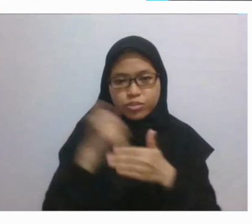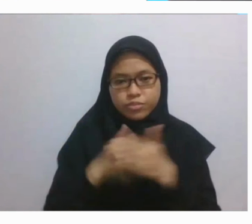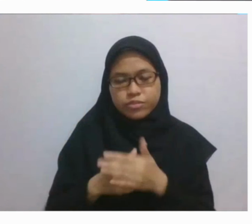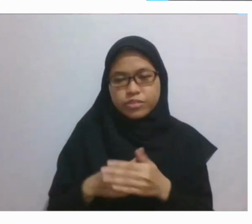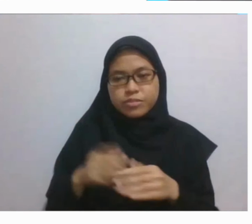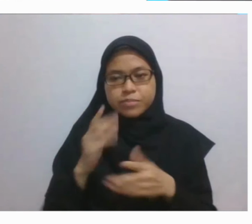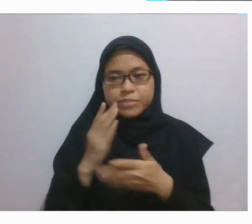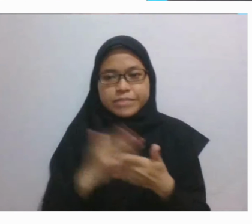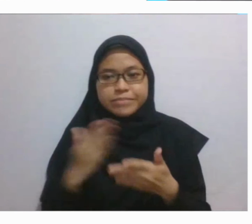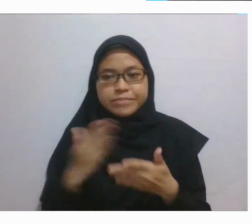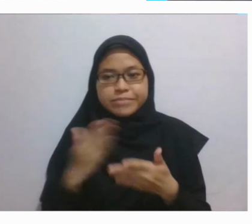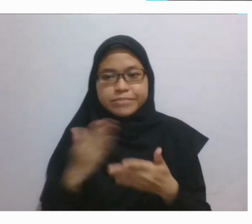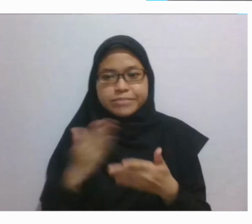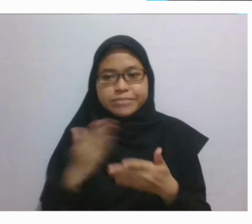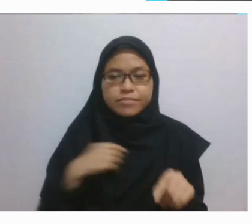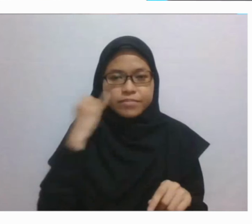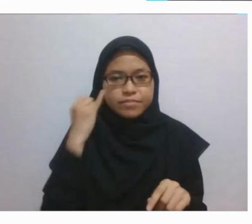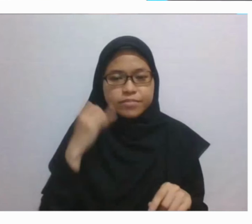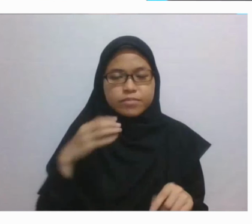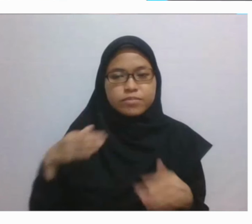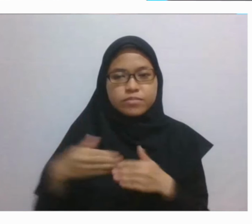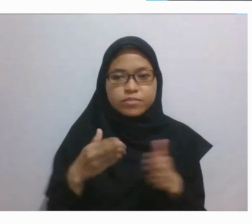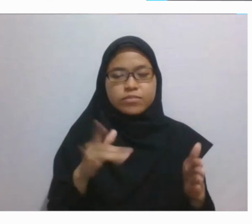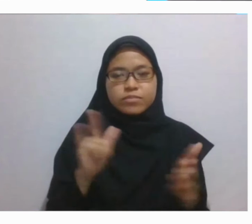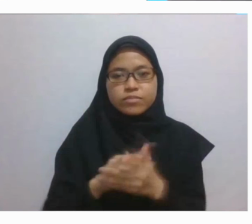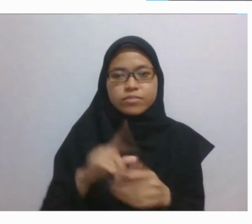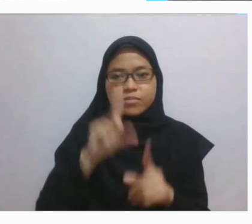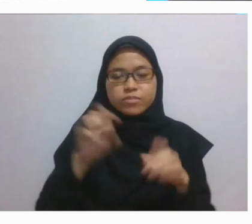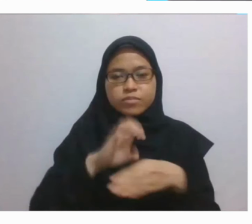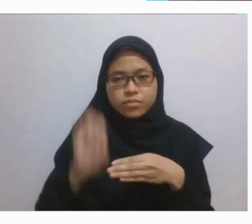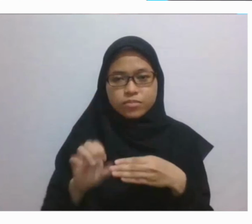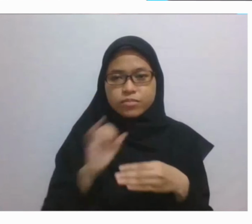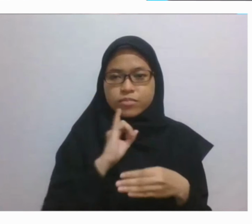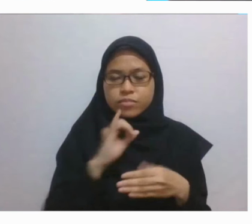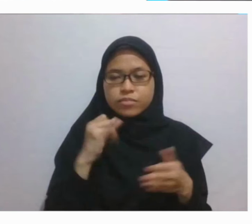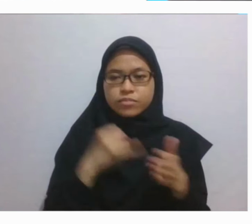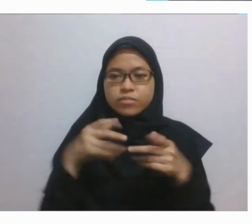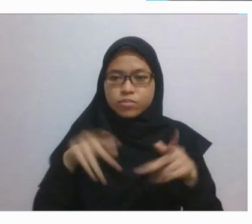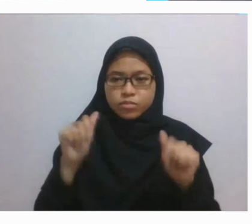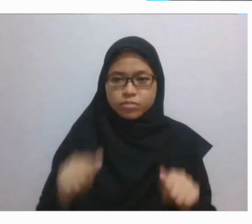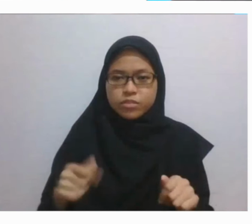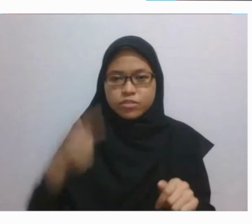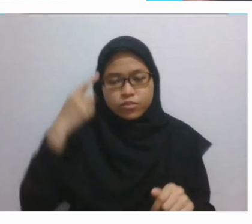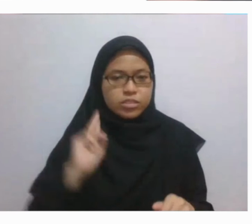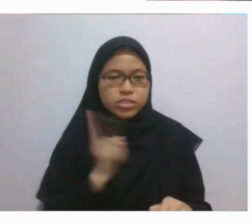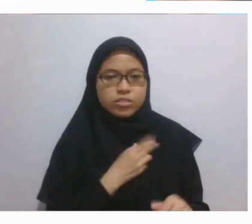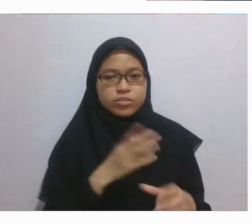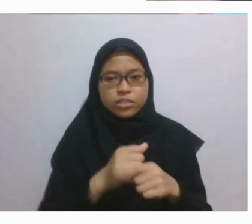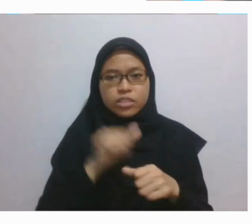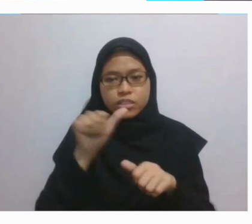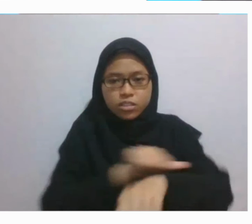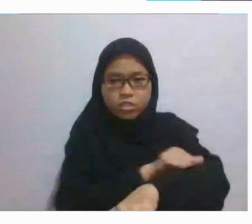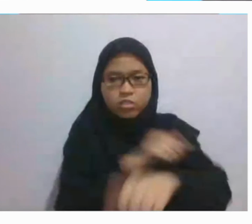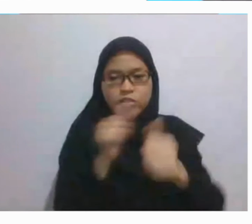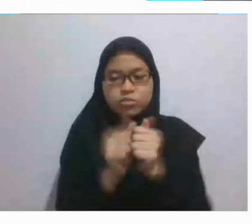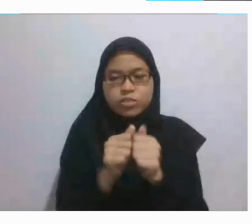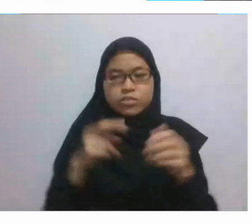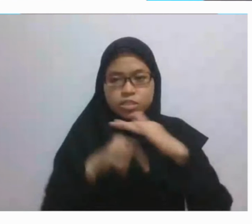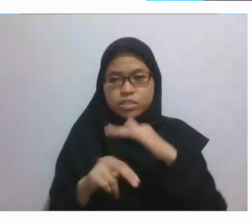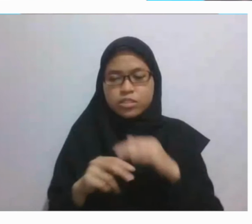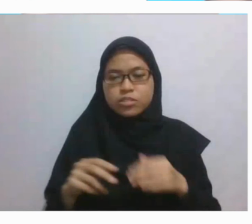nature to you. And the way that the question ends is about, you know, is it possible for us to get along with nature? I mean, you know, we touched a little bit on